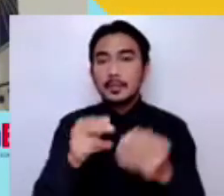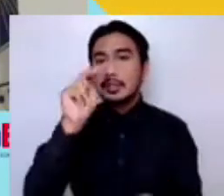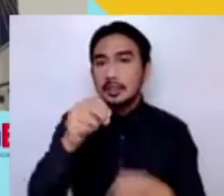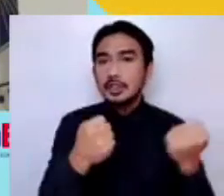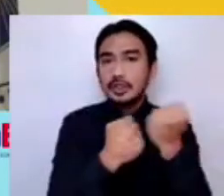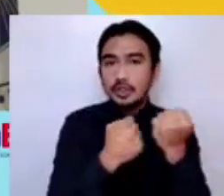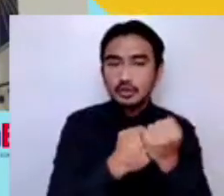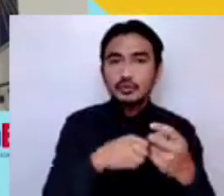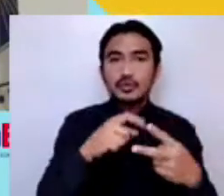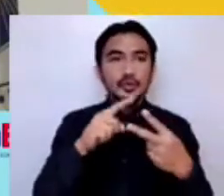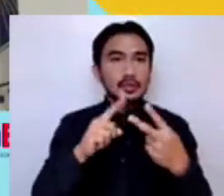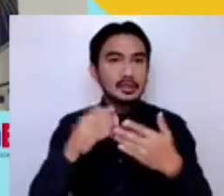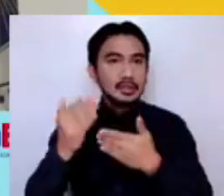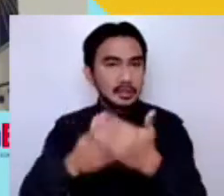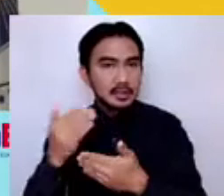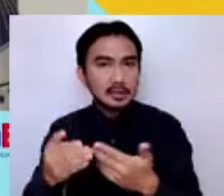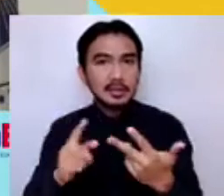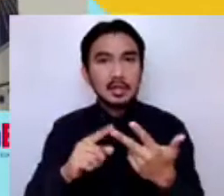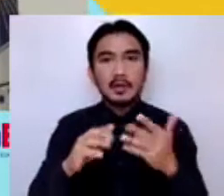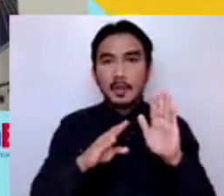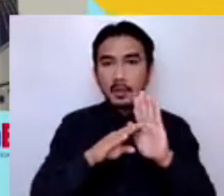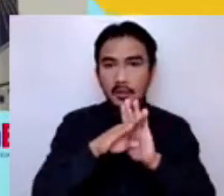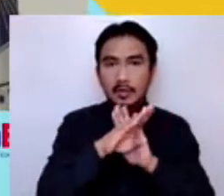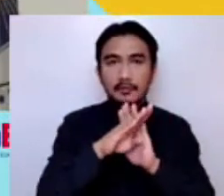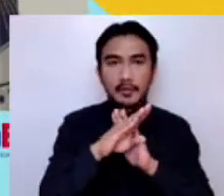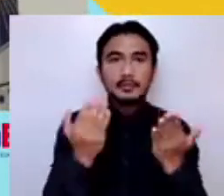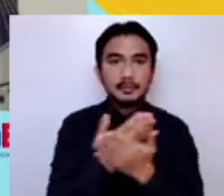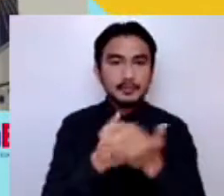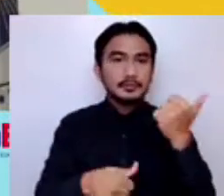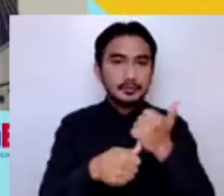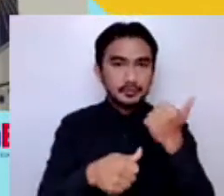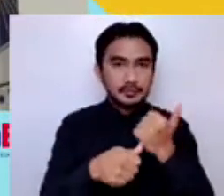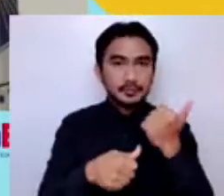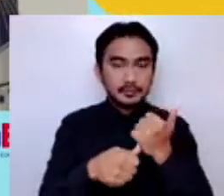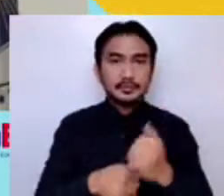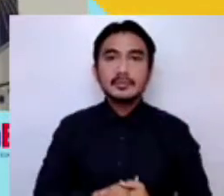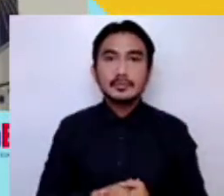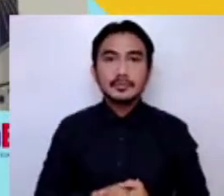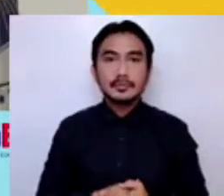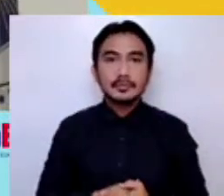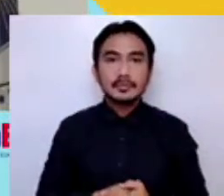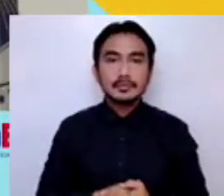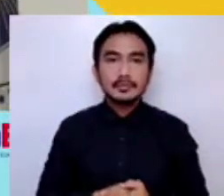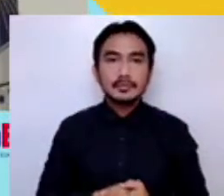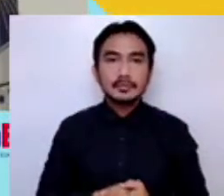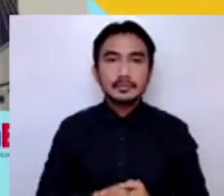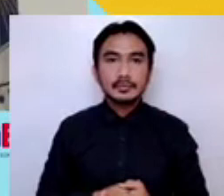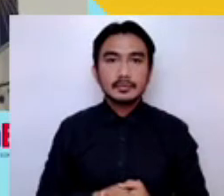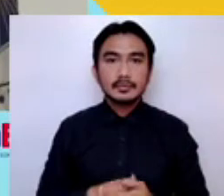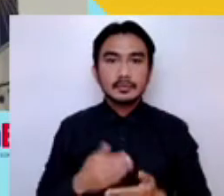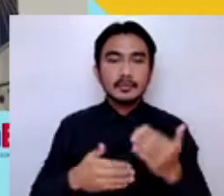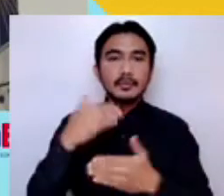mechanisms and developmental interventions for our teachers. Prior to the release of